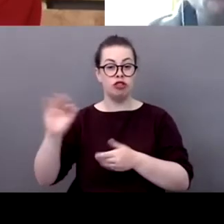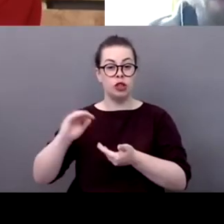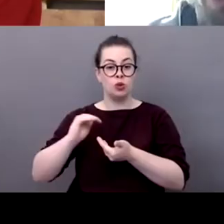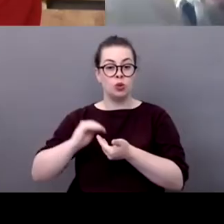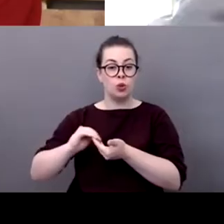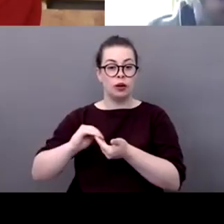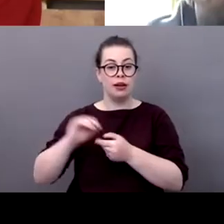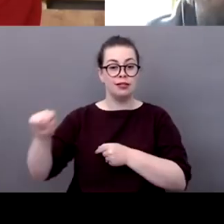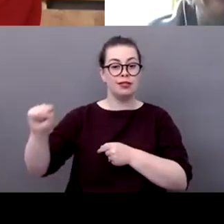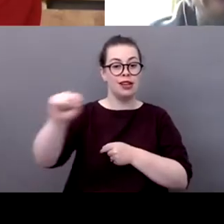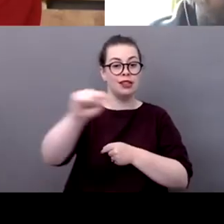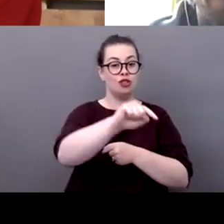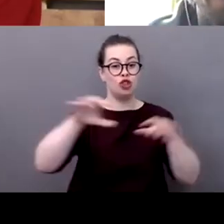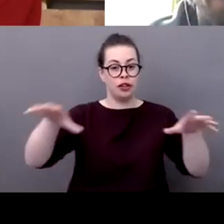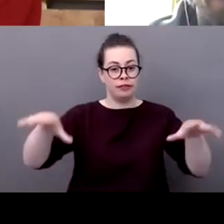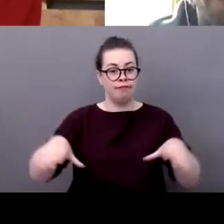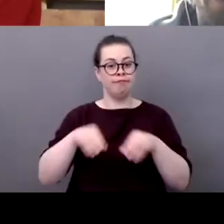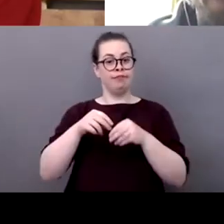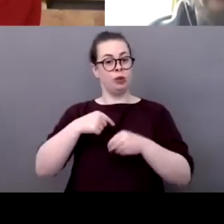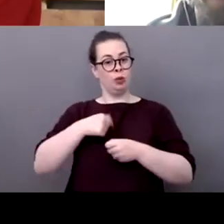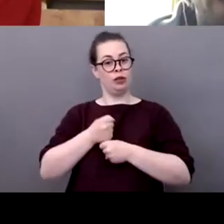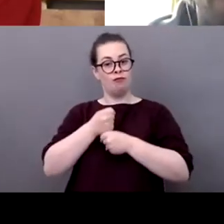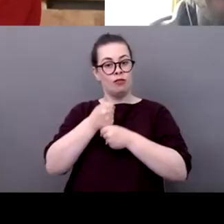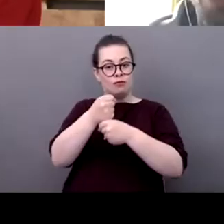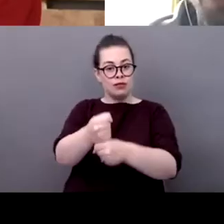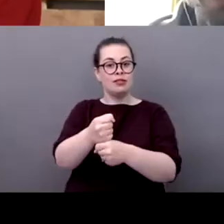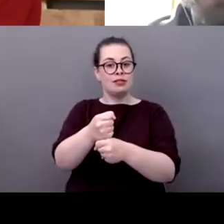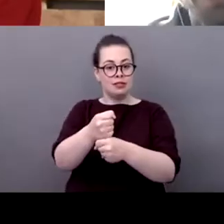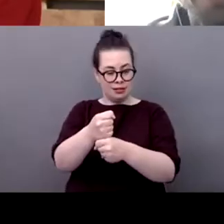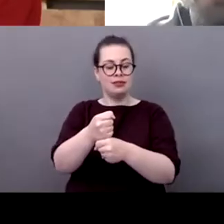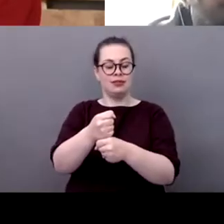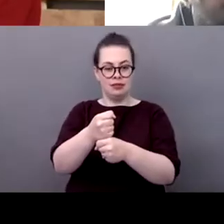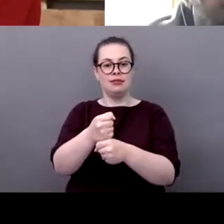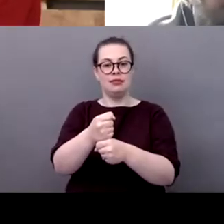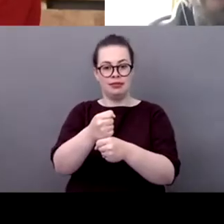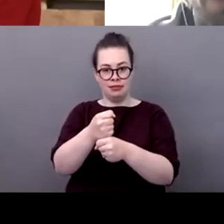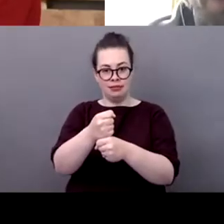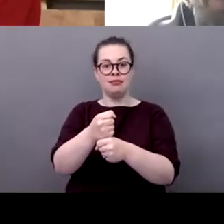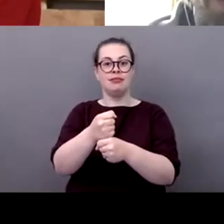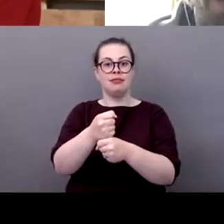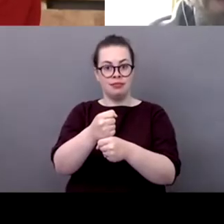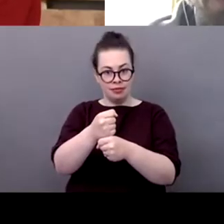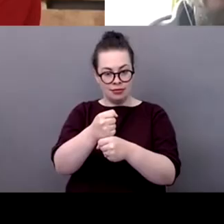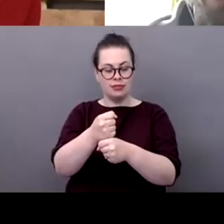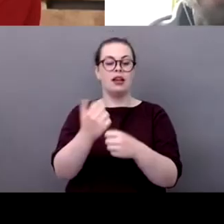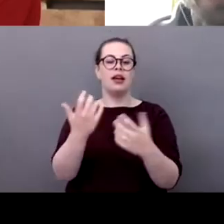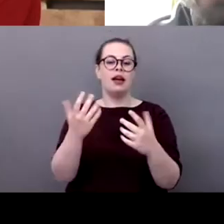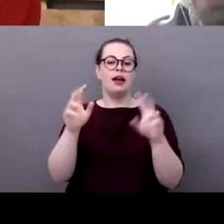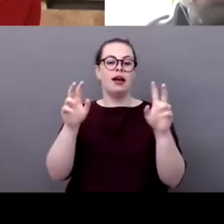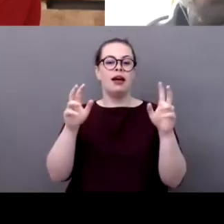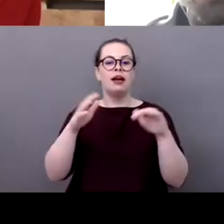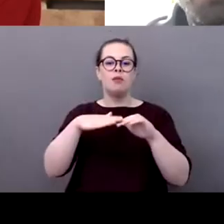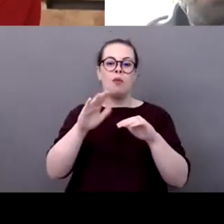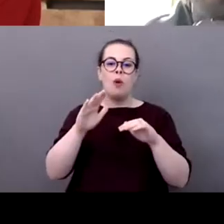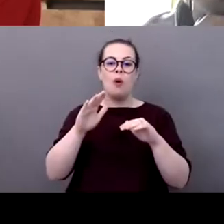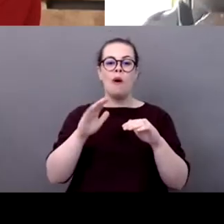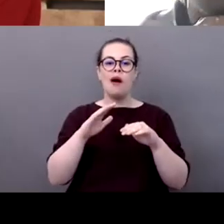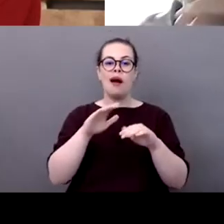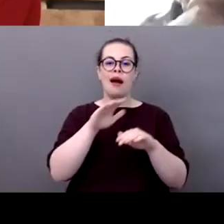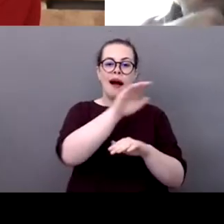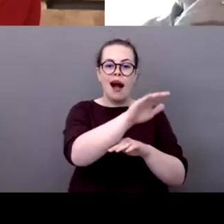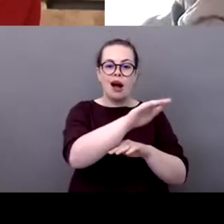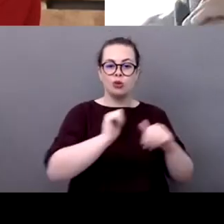With few aims: growing the outdoor sports market, promoting participation in outdoor sports, and preserving the great outdoors.